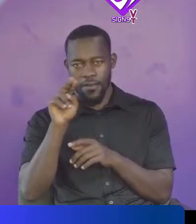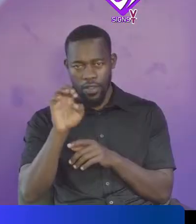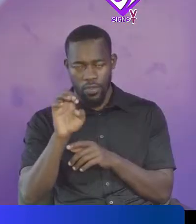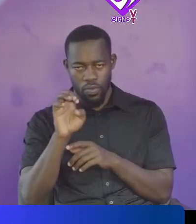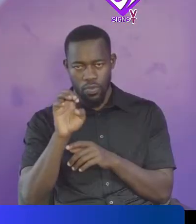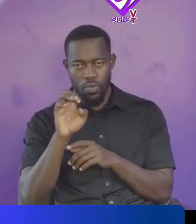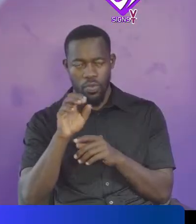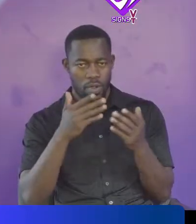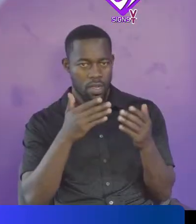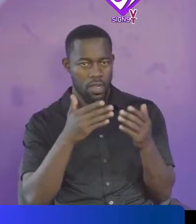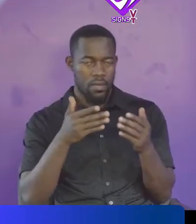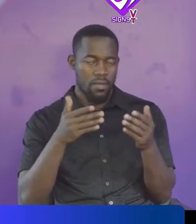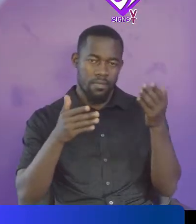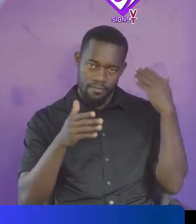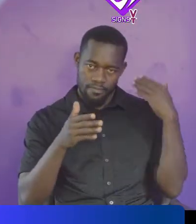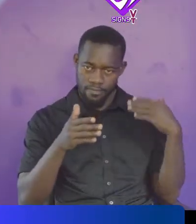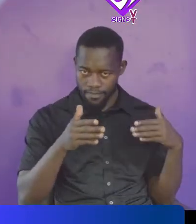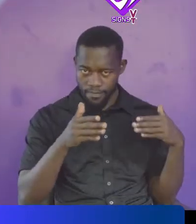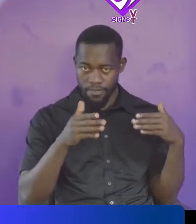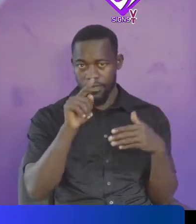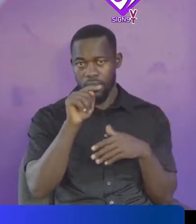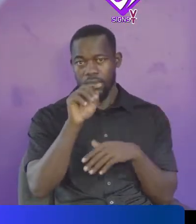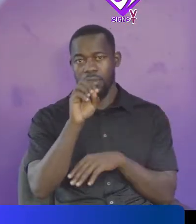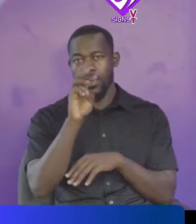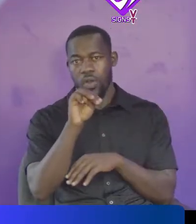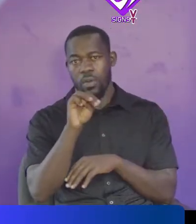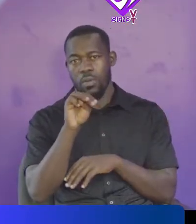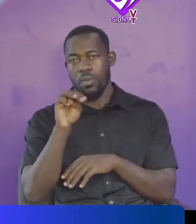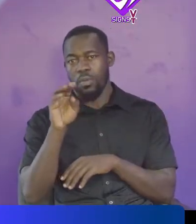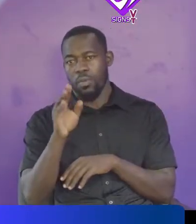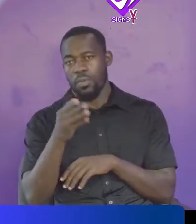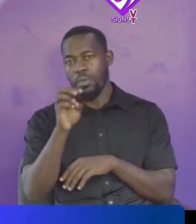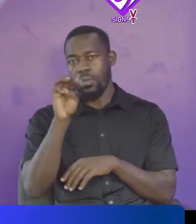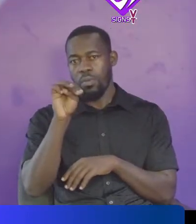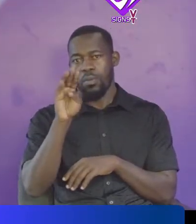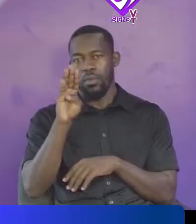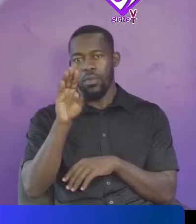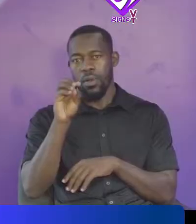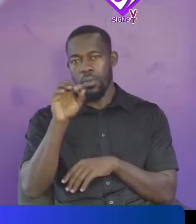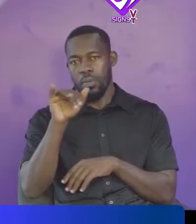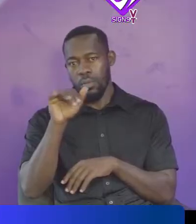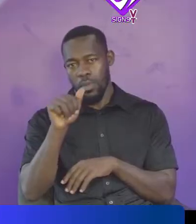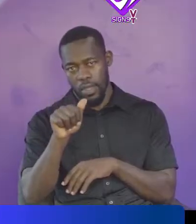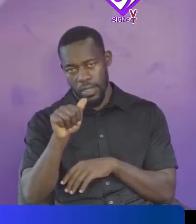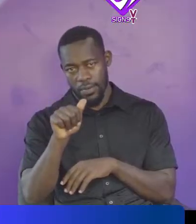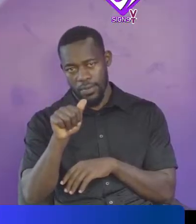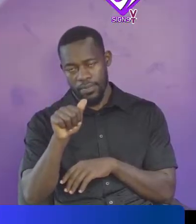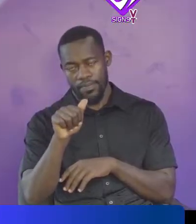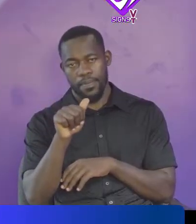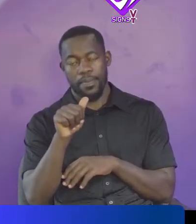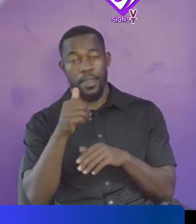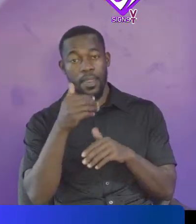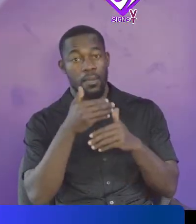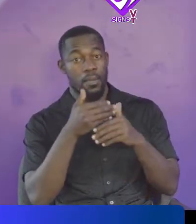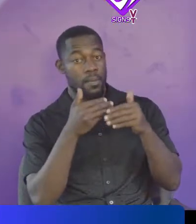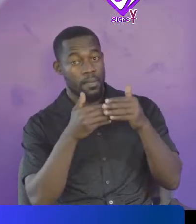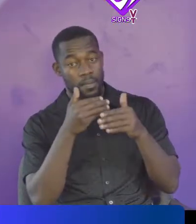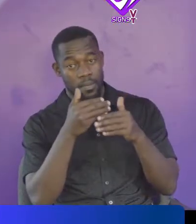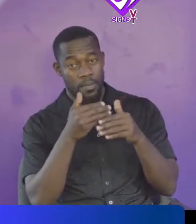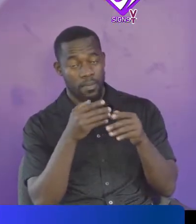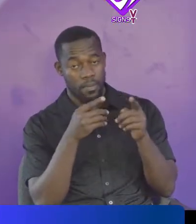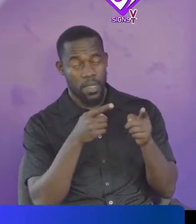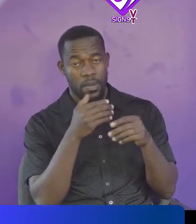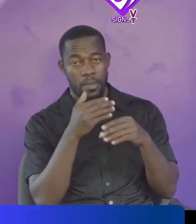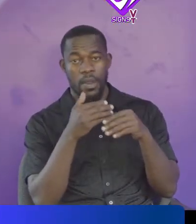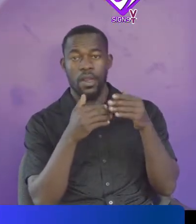at Moi Avenue. The building that you look at was constructed